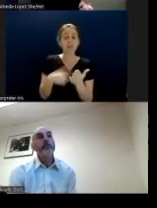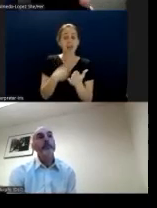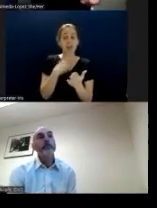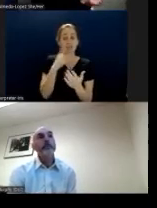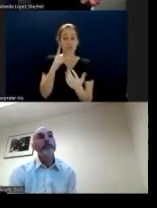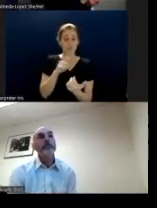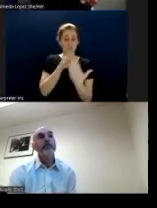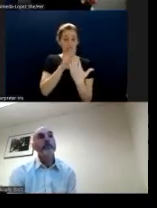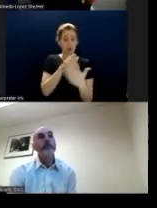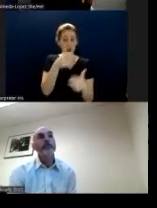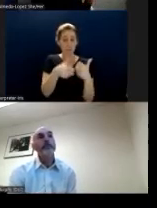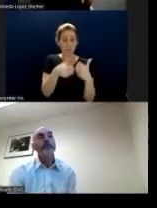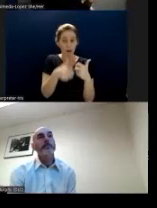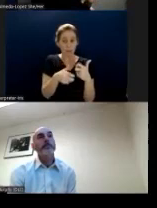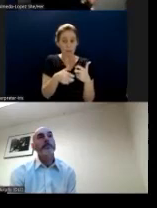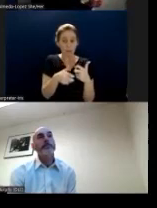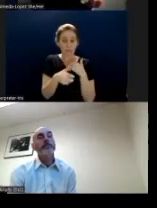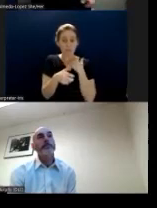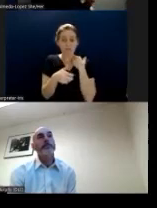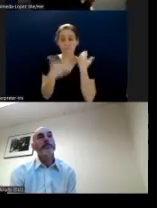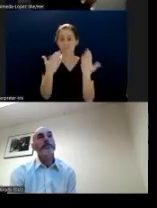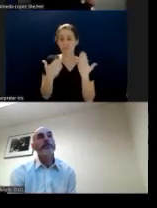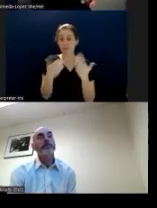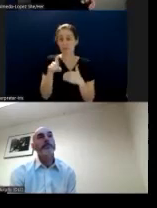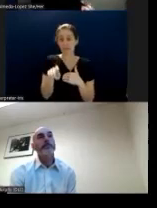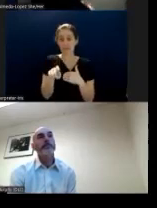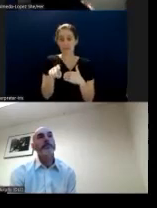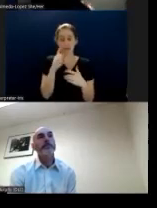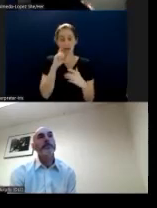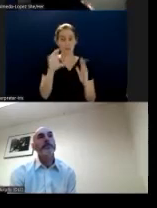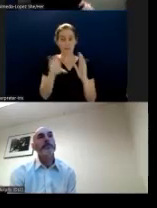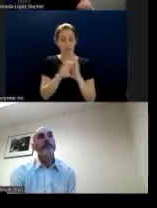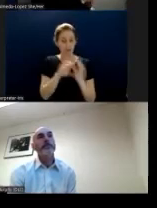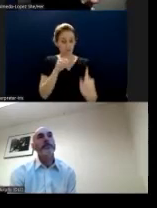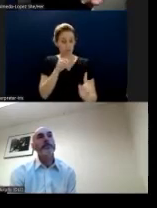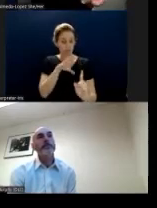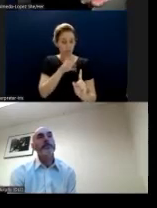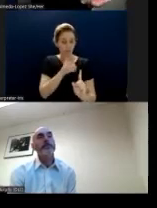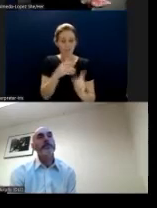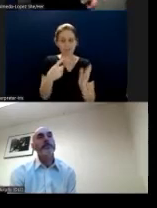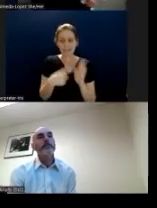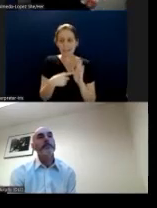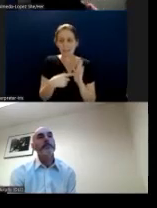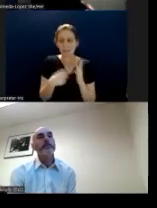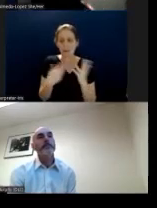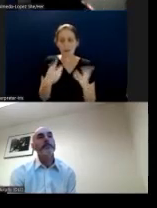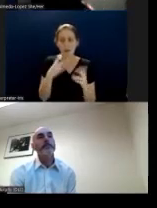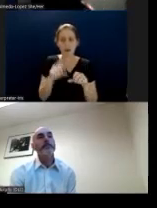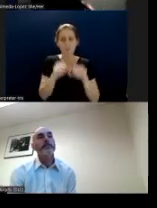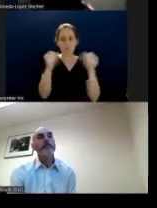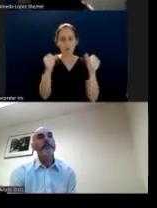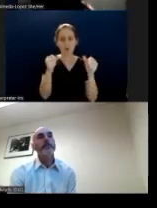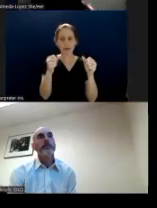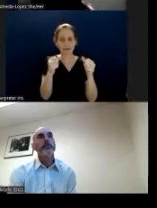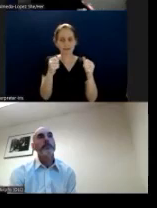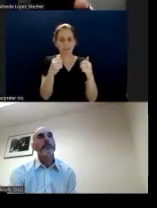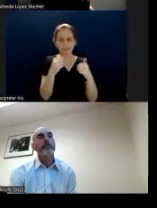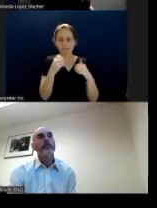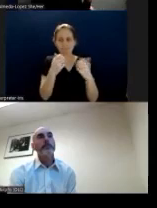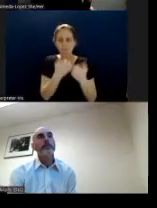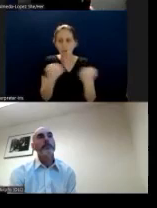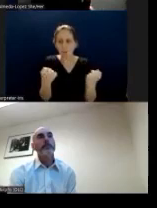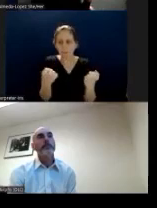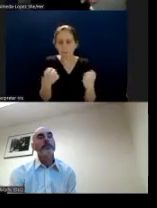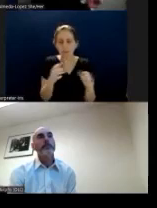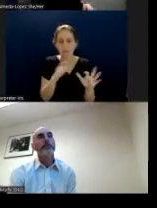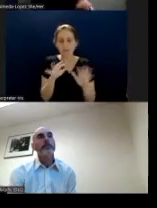a problem that might need some kind of picture taken of it, like any sort of broken infrastructure,